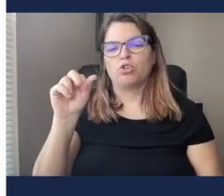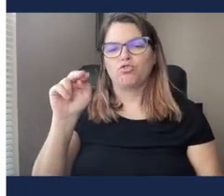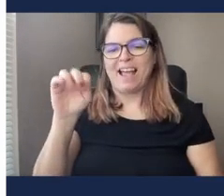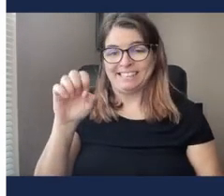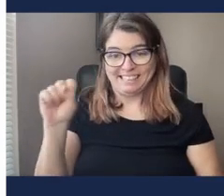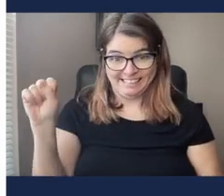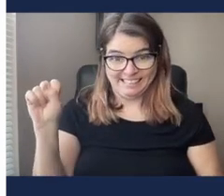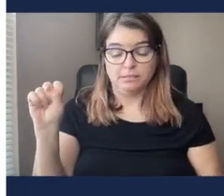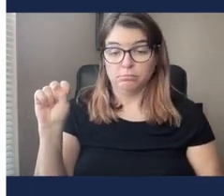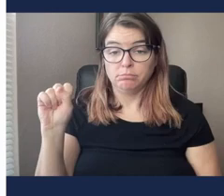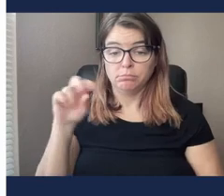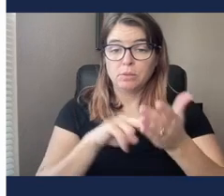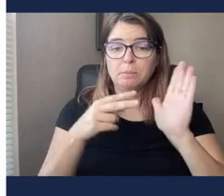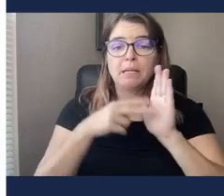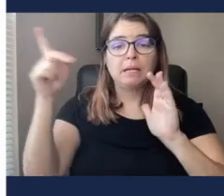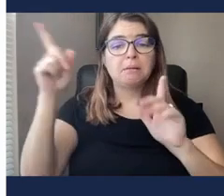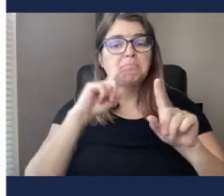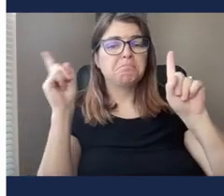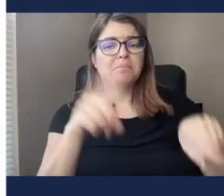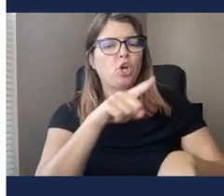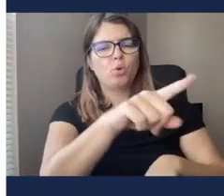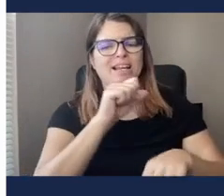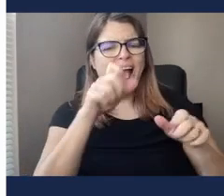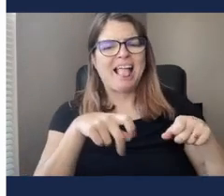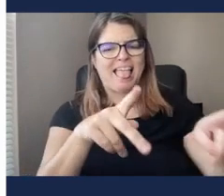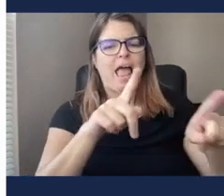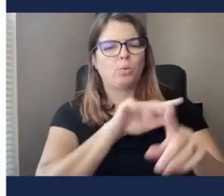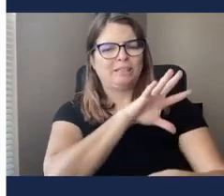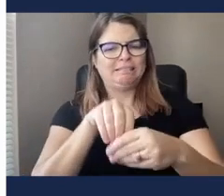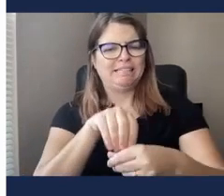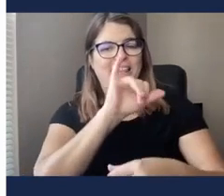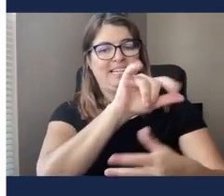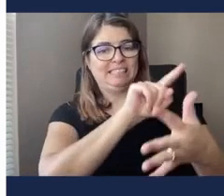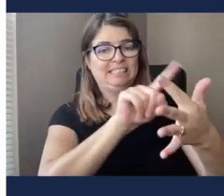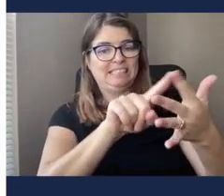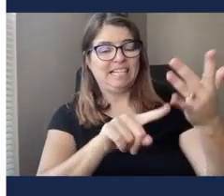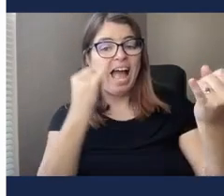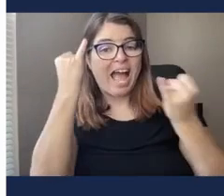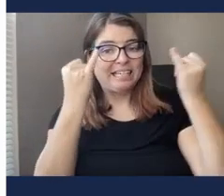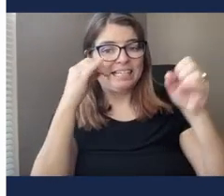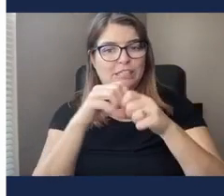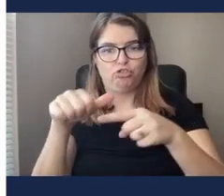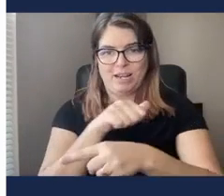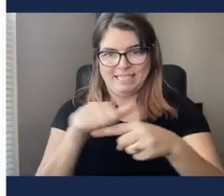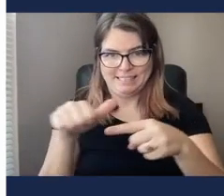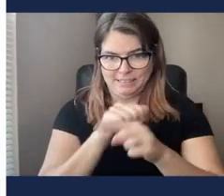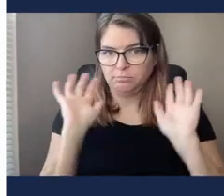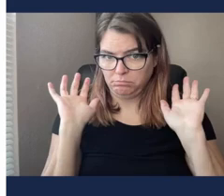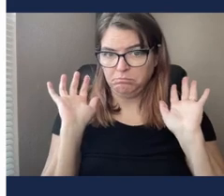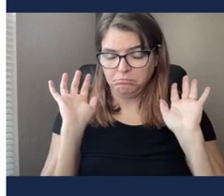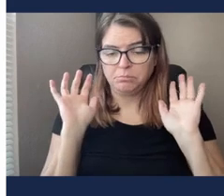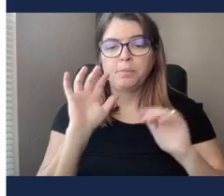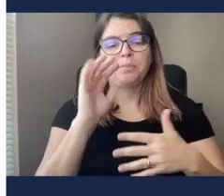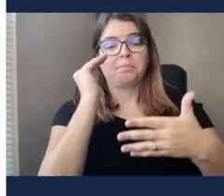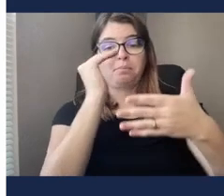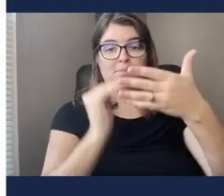he was basically saying, you're not allowed to teach these ideas as a part of trainings if we have anything to say about it. And it laid out a list